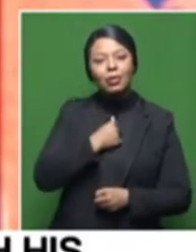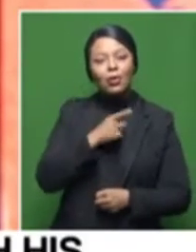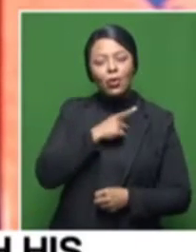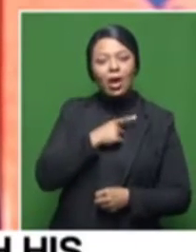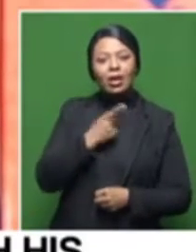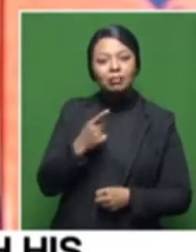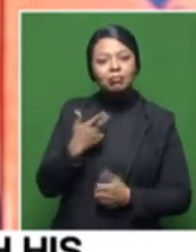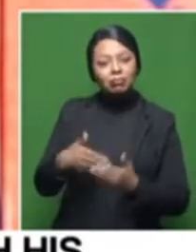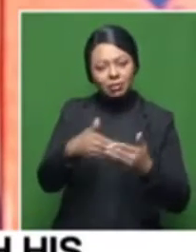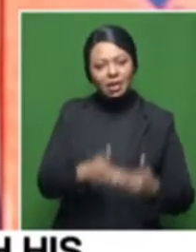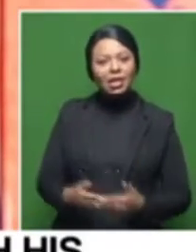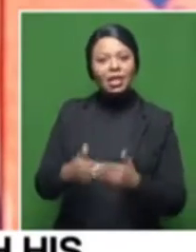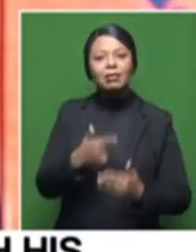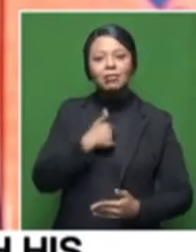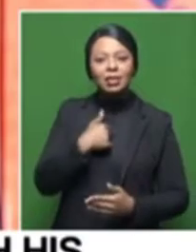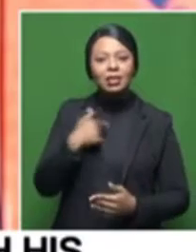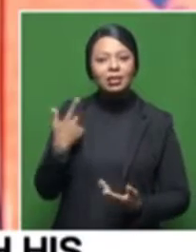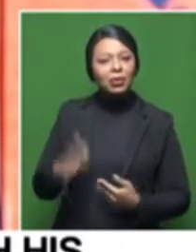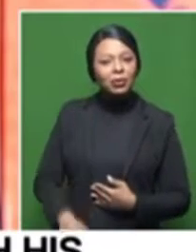today. And I believe.